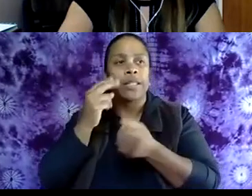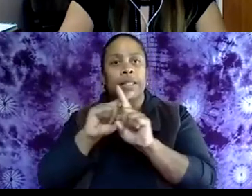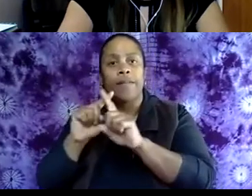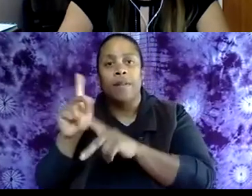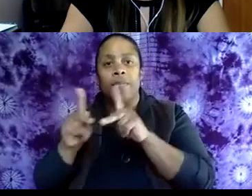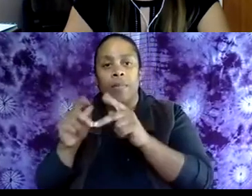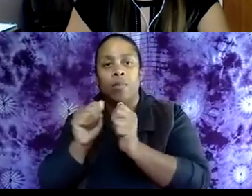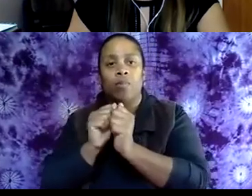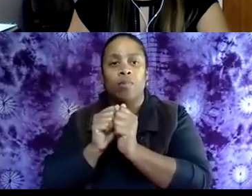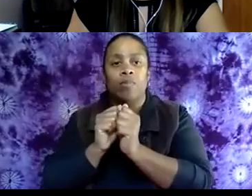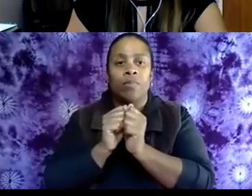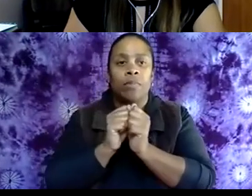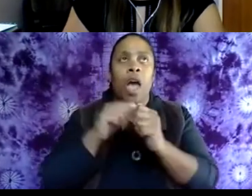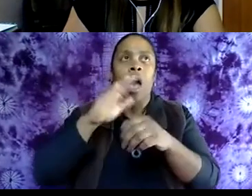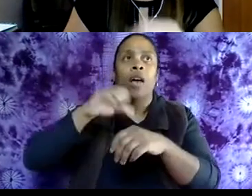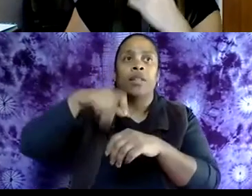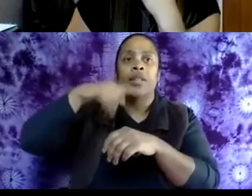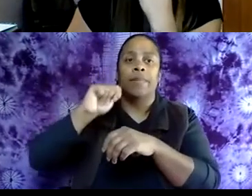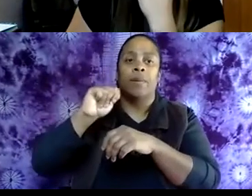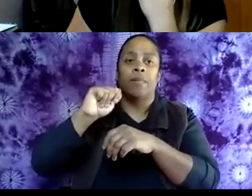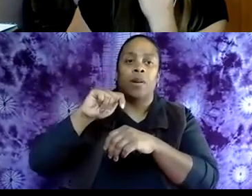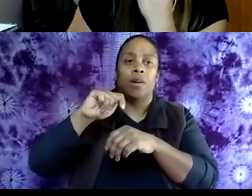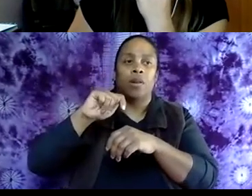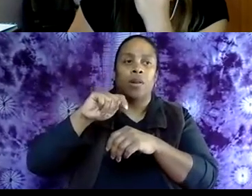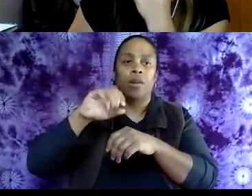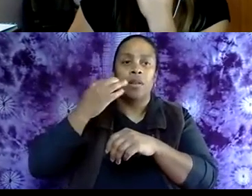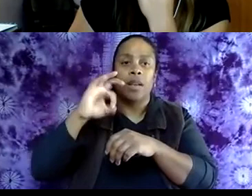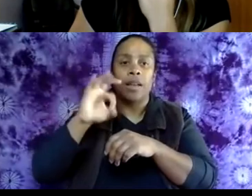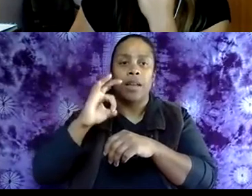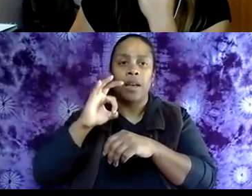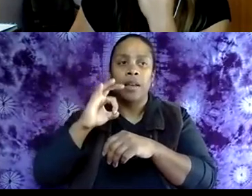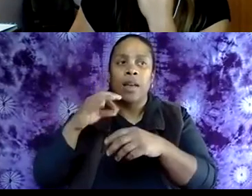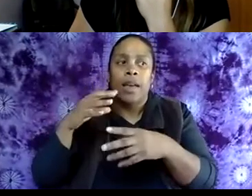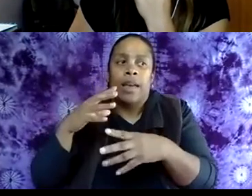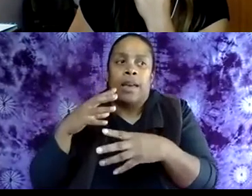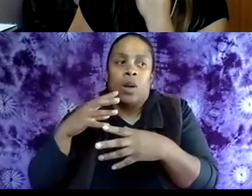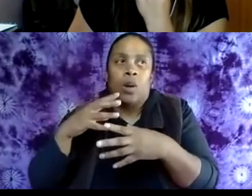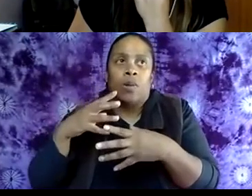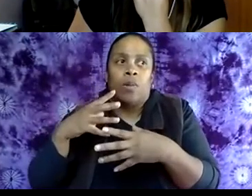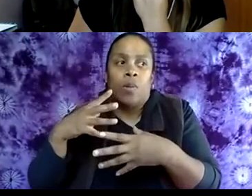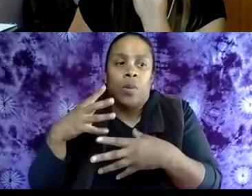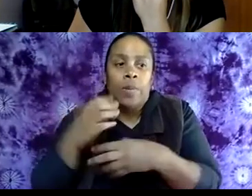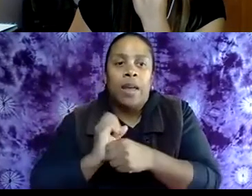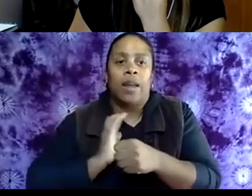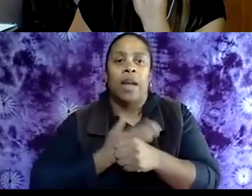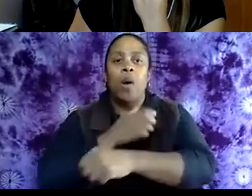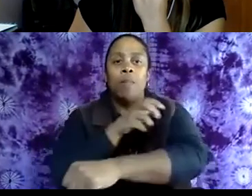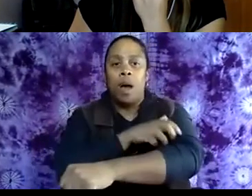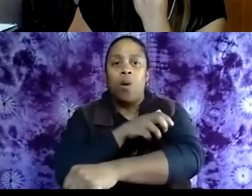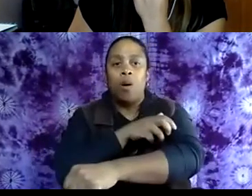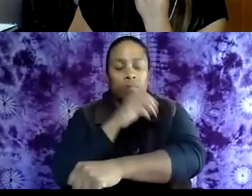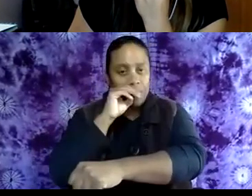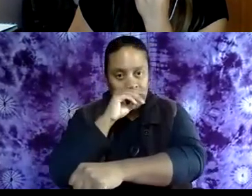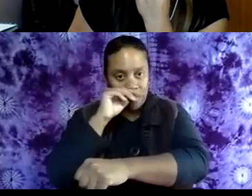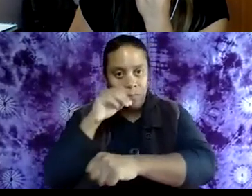on Sunday, September 19th, so a week from now at 4 p.m., we have a panel on reclaiming our power over sexism, harassment, and abuse.